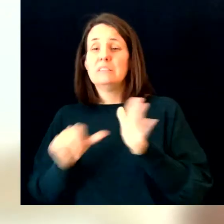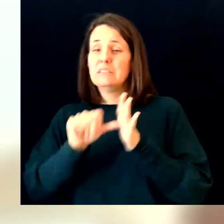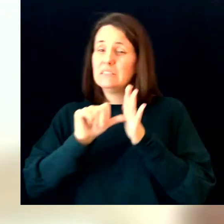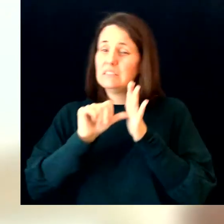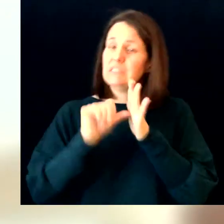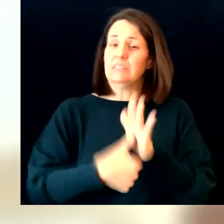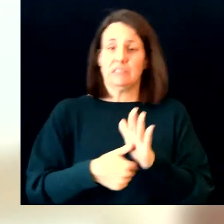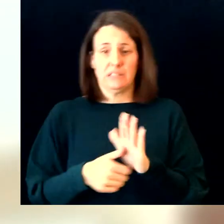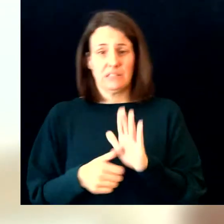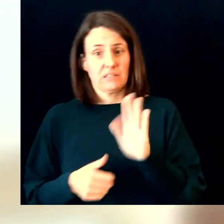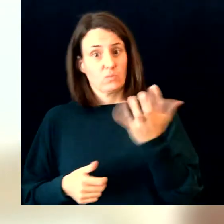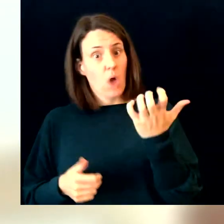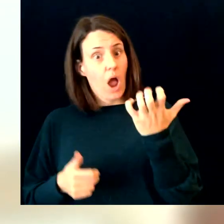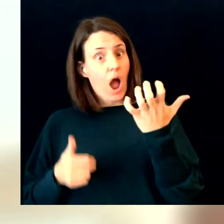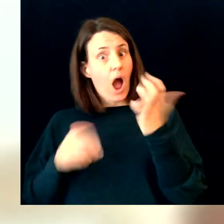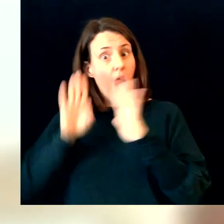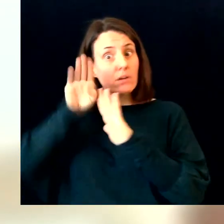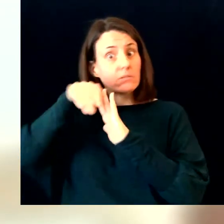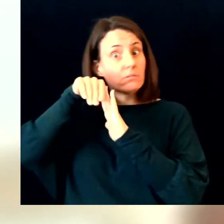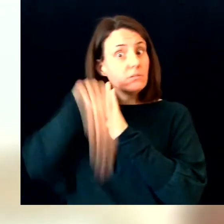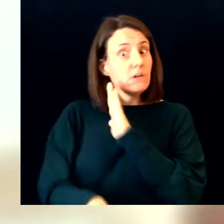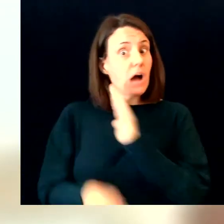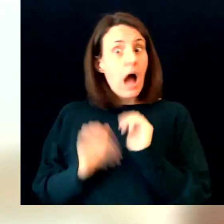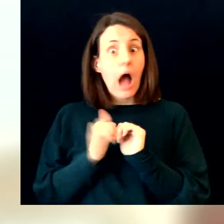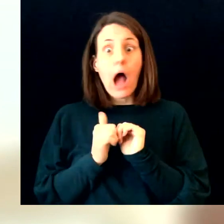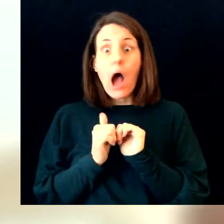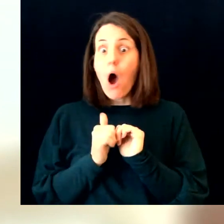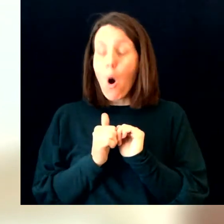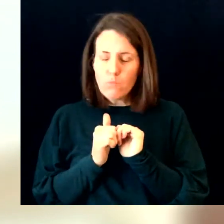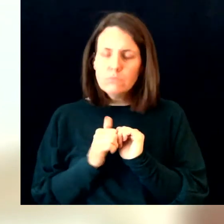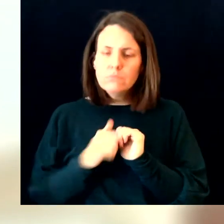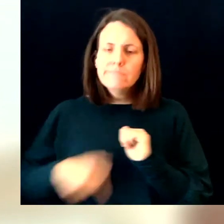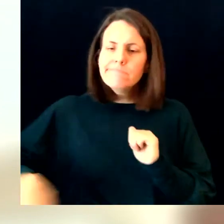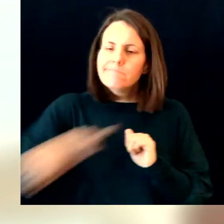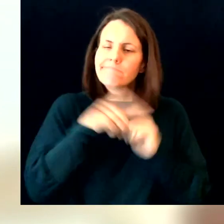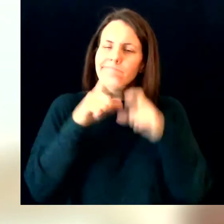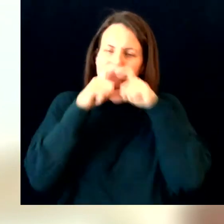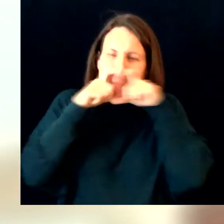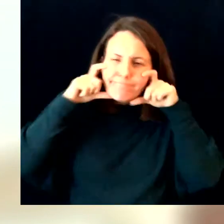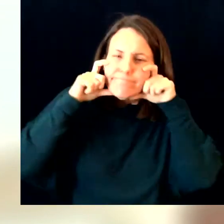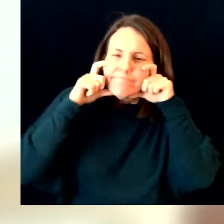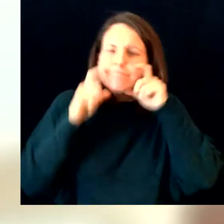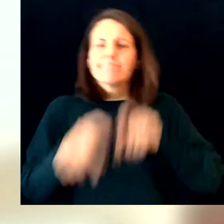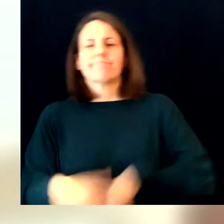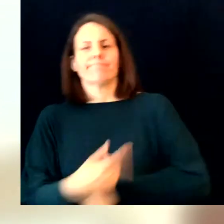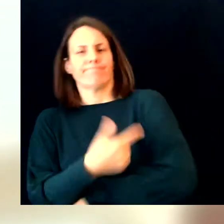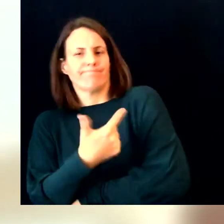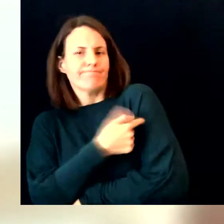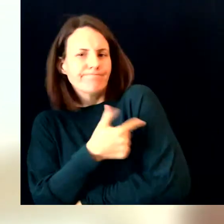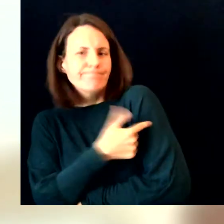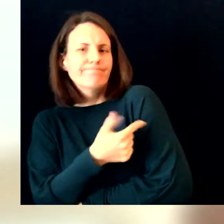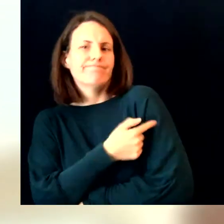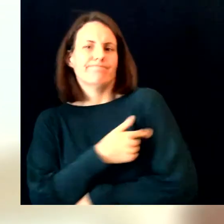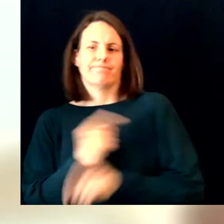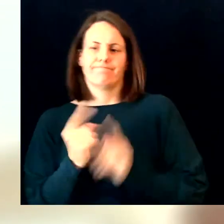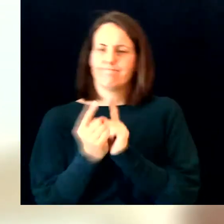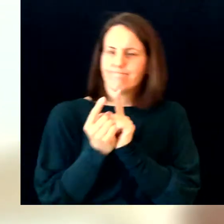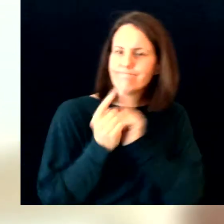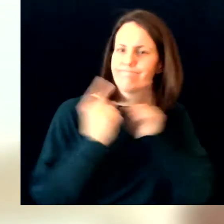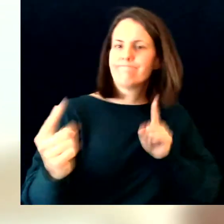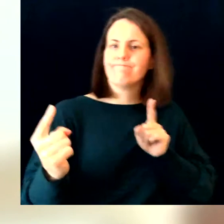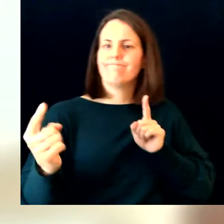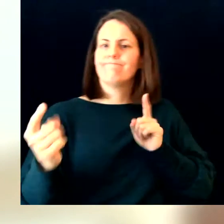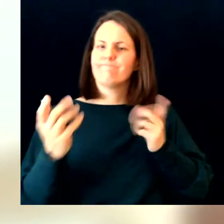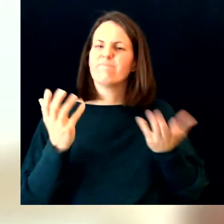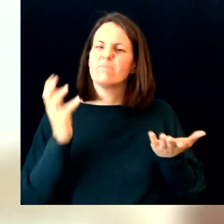prevention strategies and wear masks and do the things that we're talking about and to try to stop transmission as much